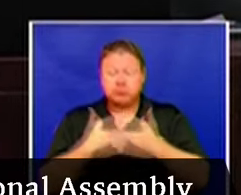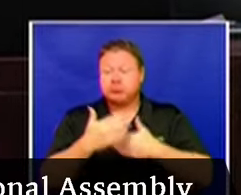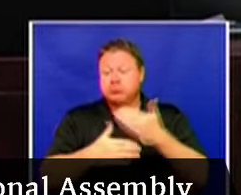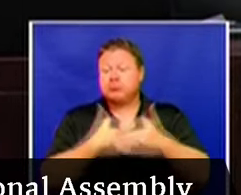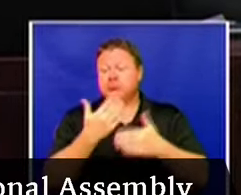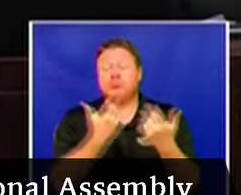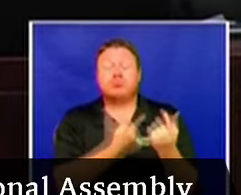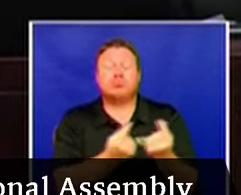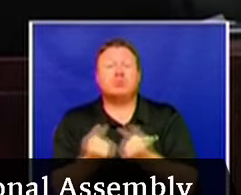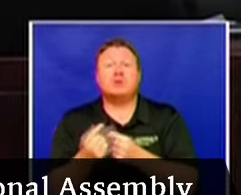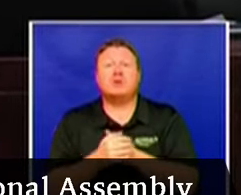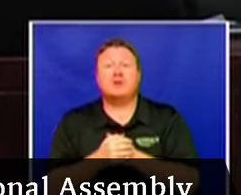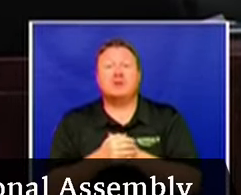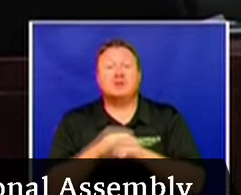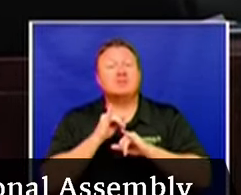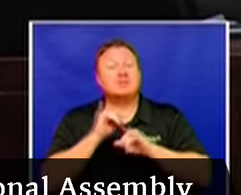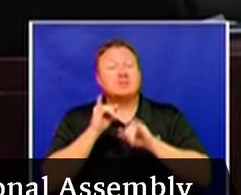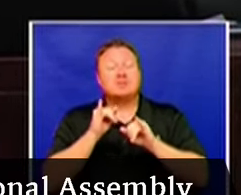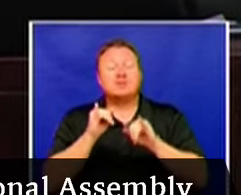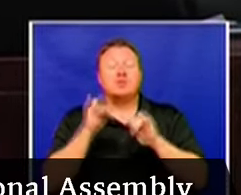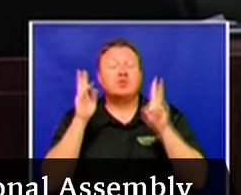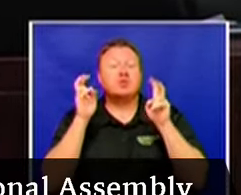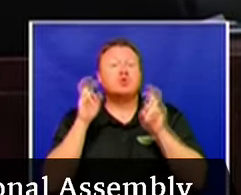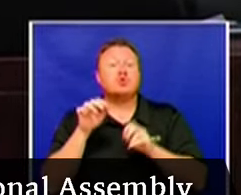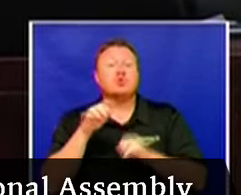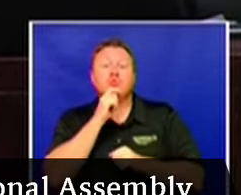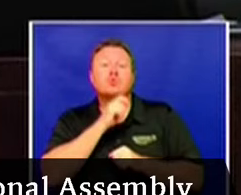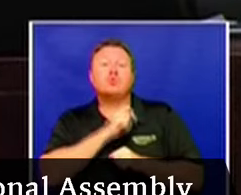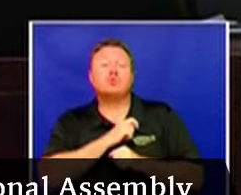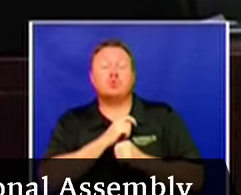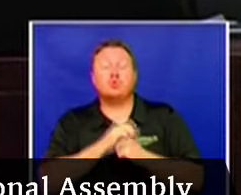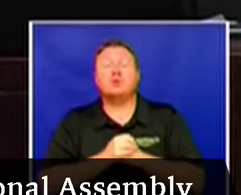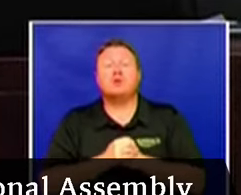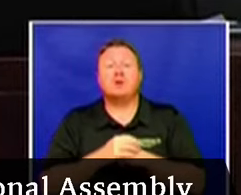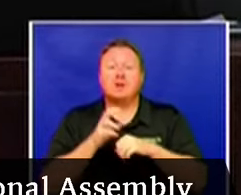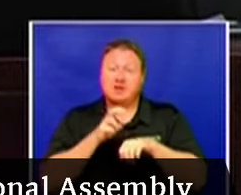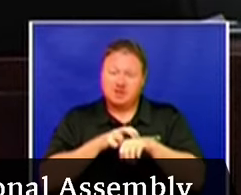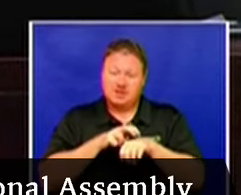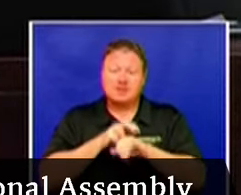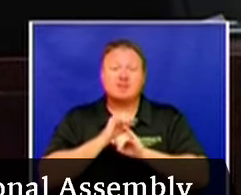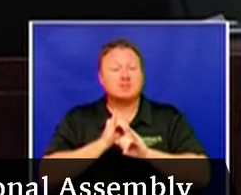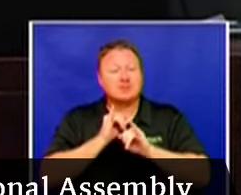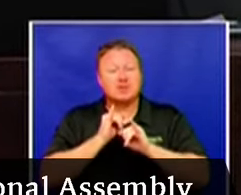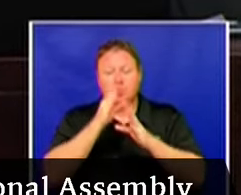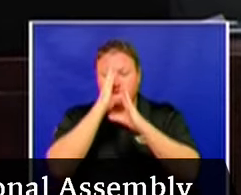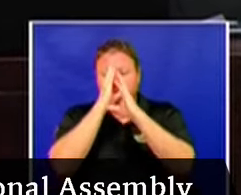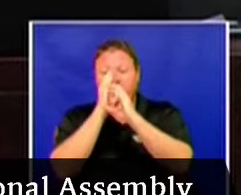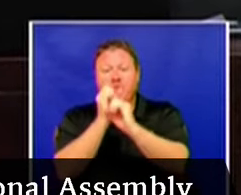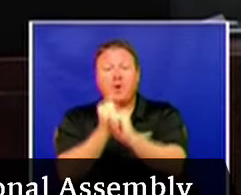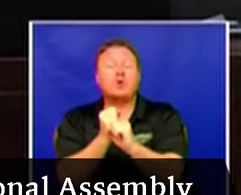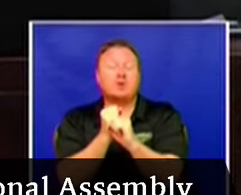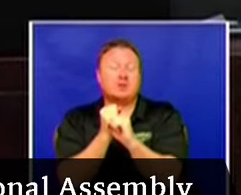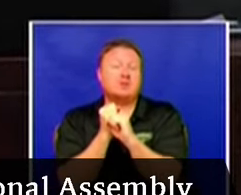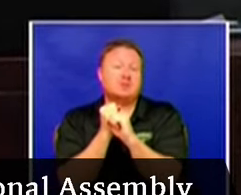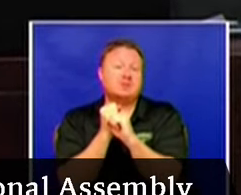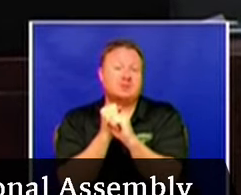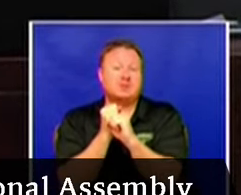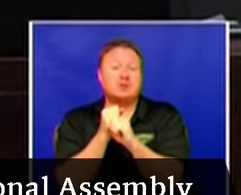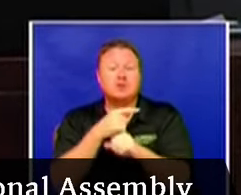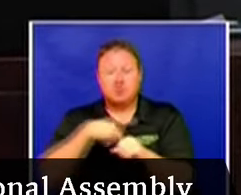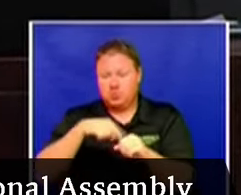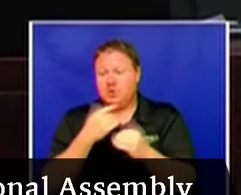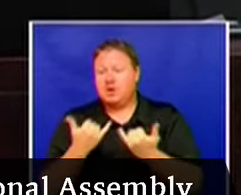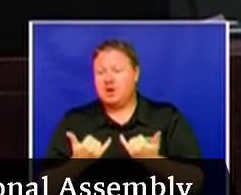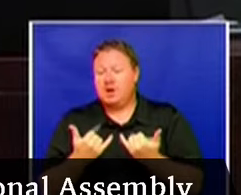it's a very serious matter that requires the serious attention that we are bringing